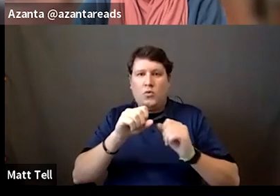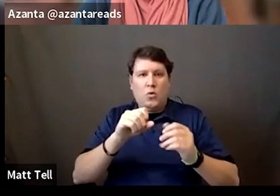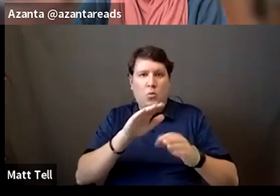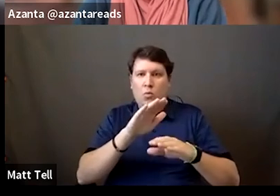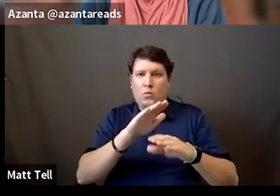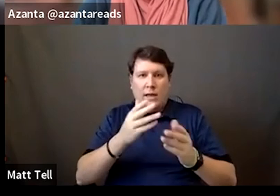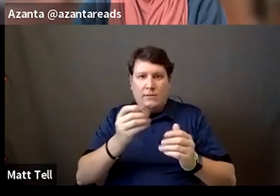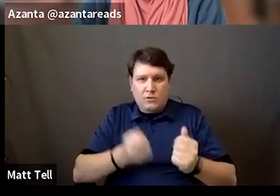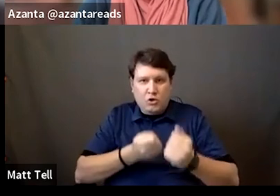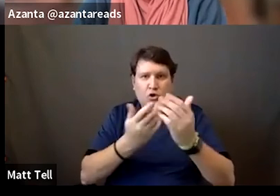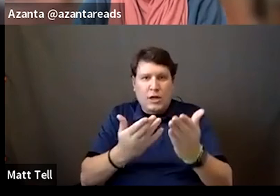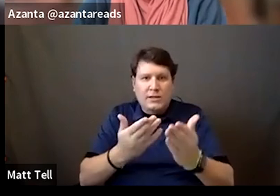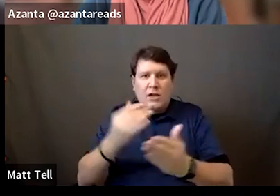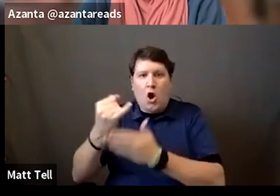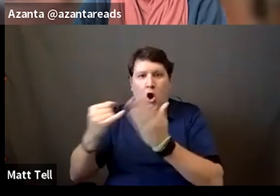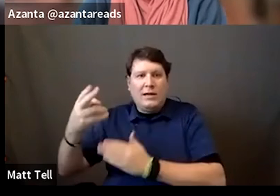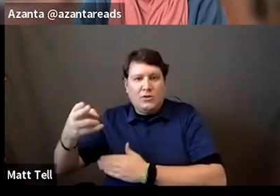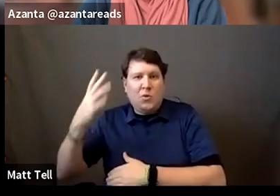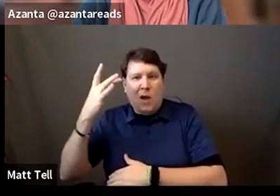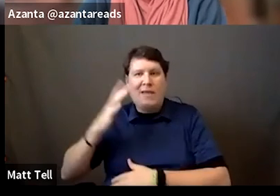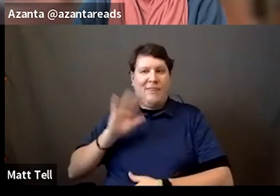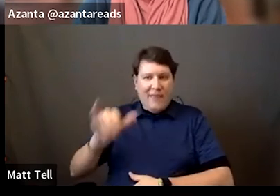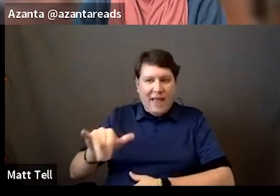maybe like, yeah, so.